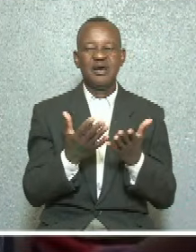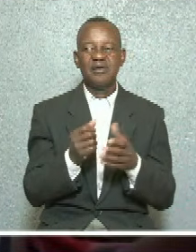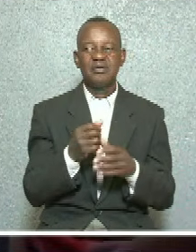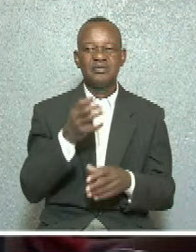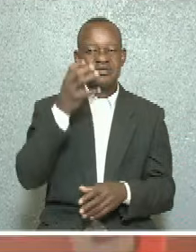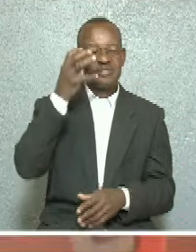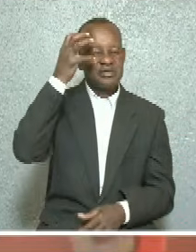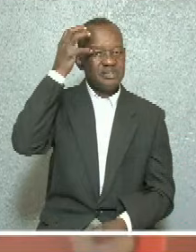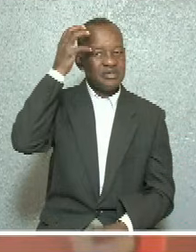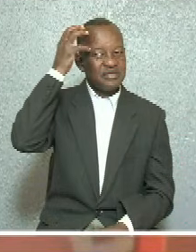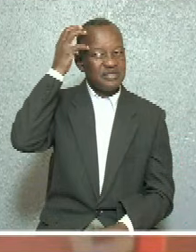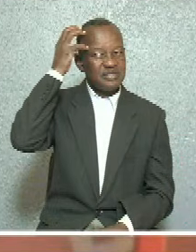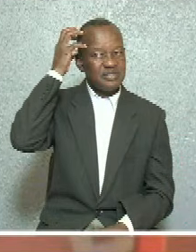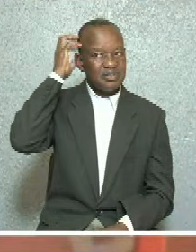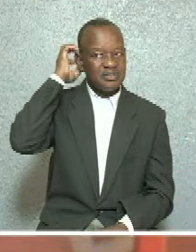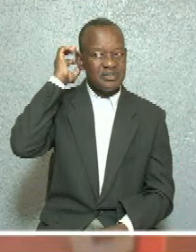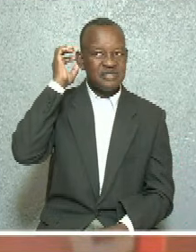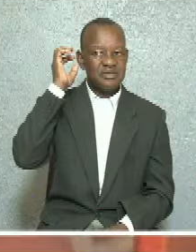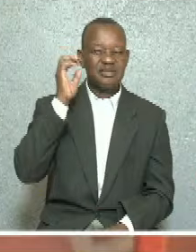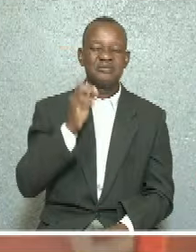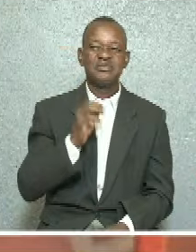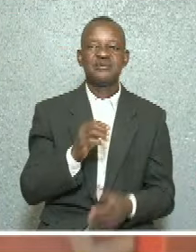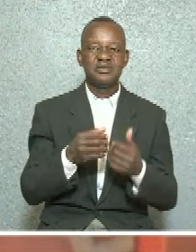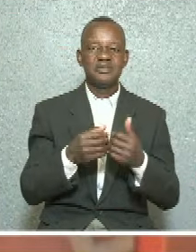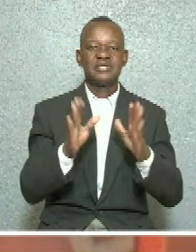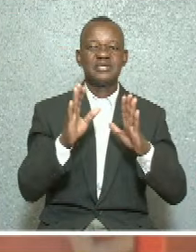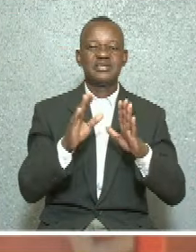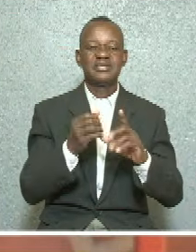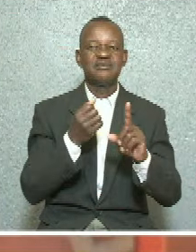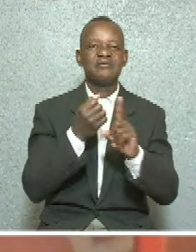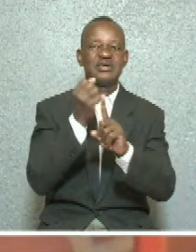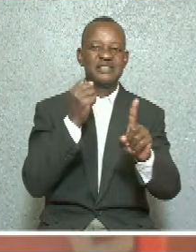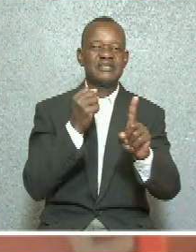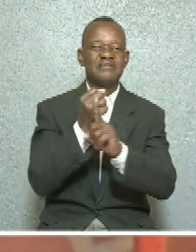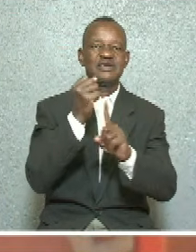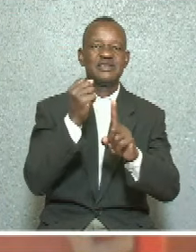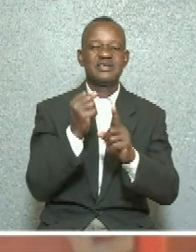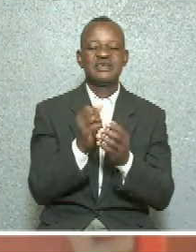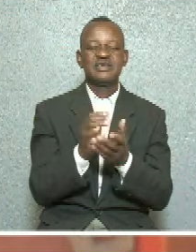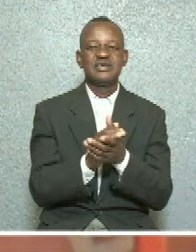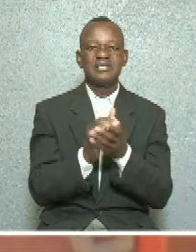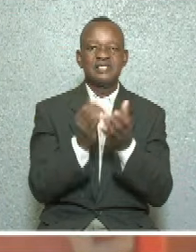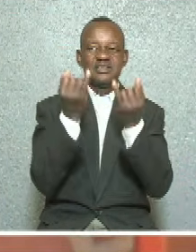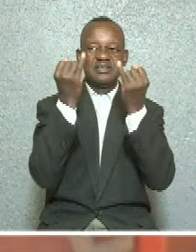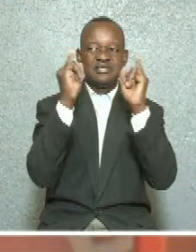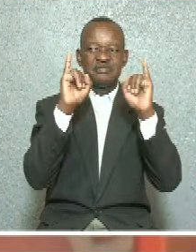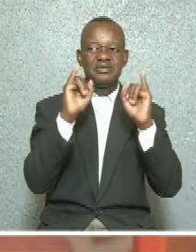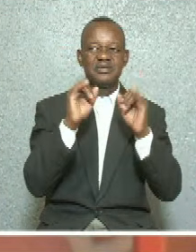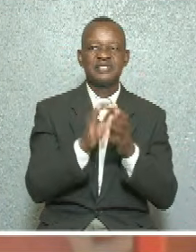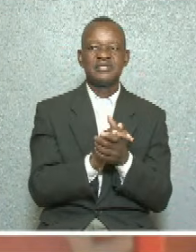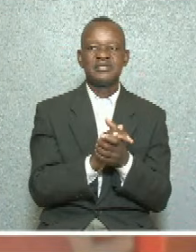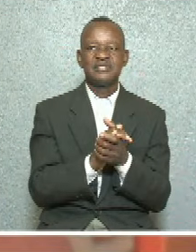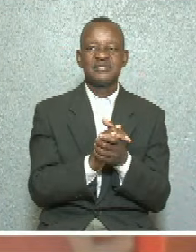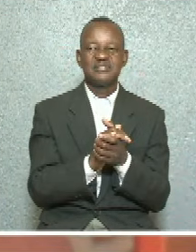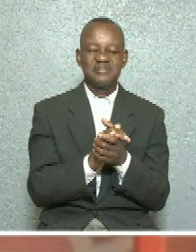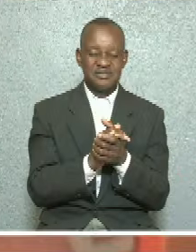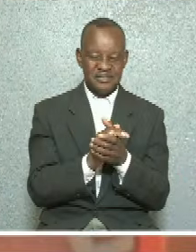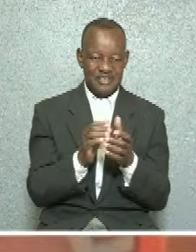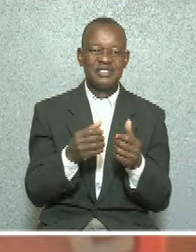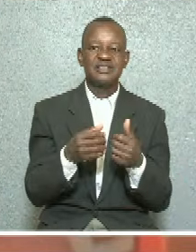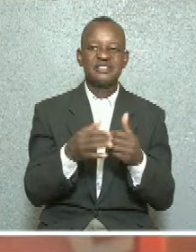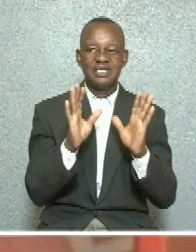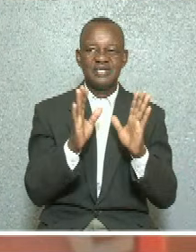think he was going to turn 95 that year. Yeah. Because he passed away in February and his birthday is May.